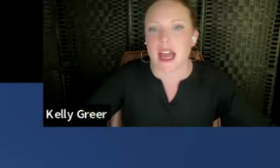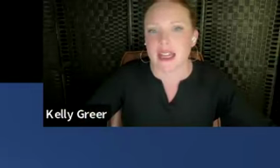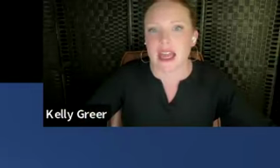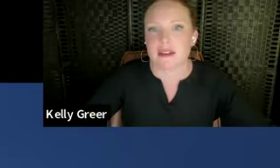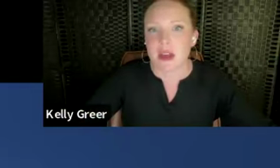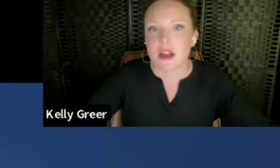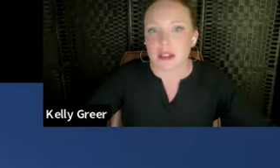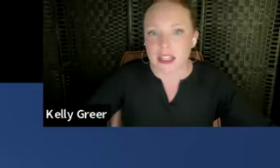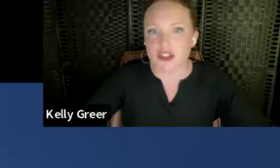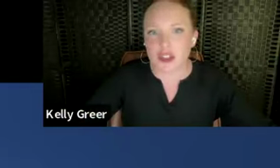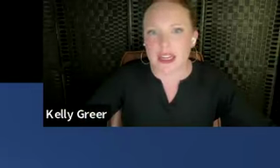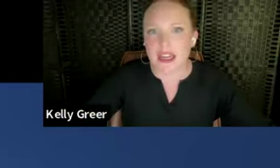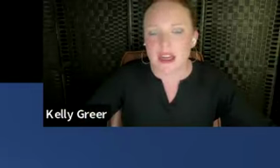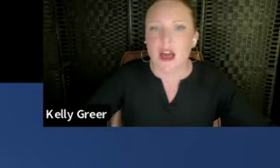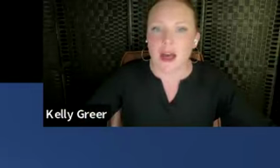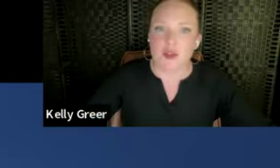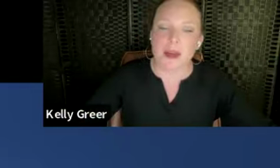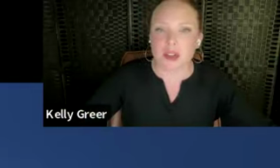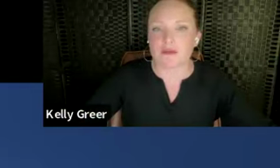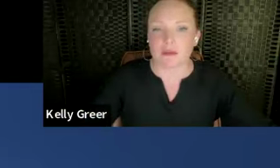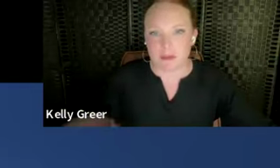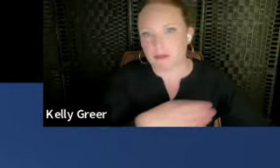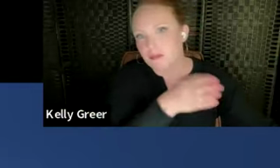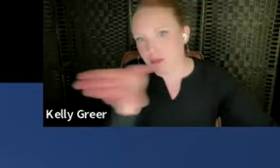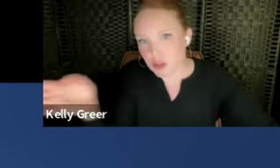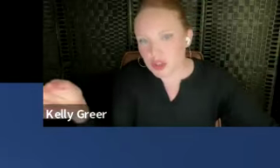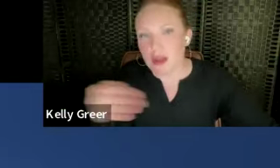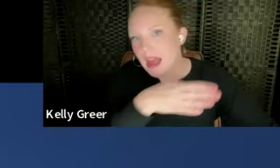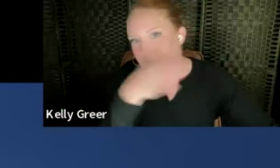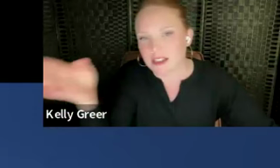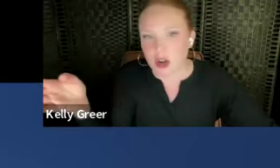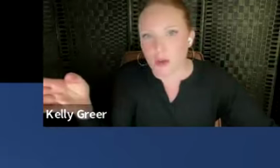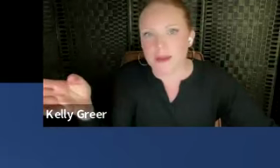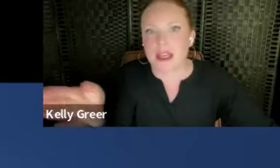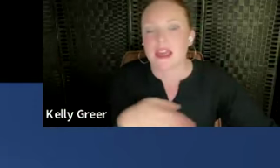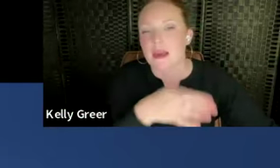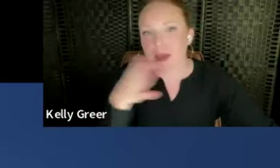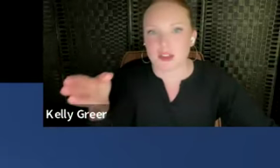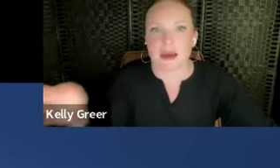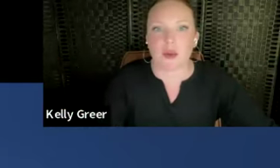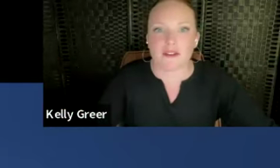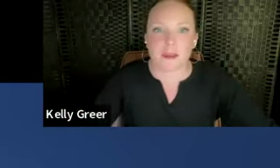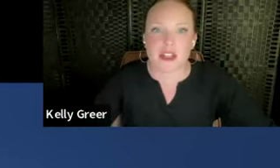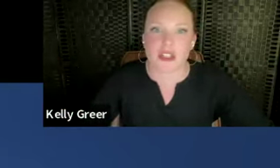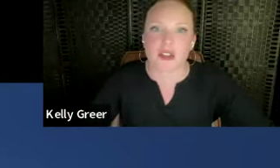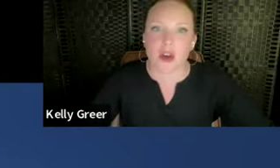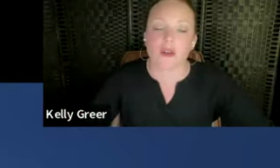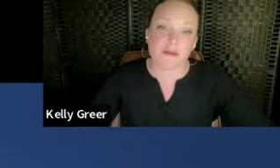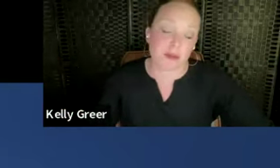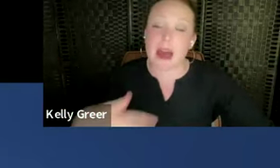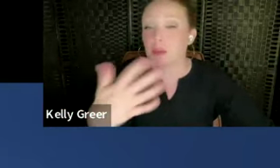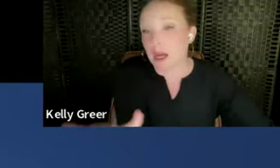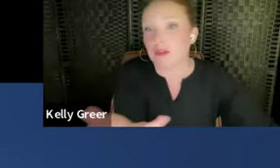be designing a link tree to be able to access our website and be able to get more information.